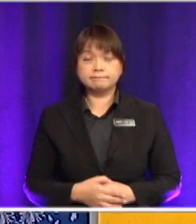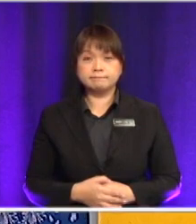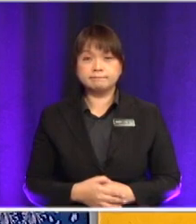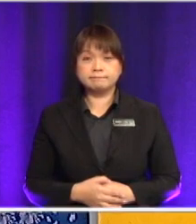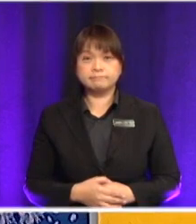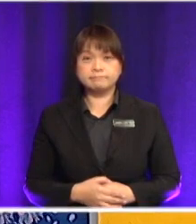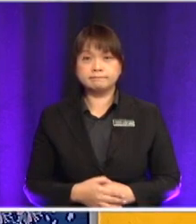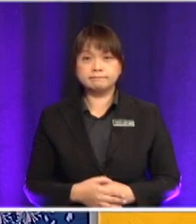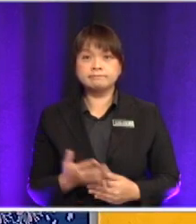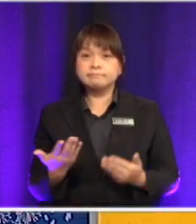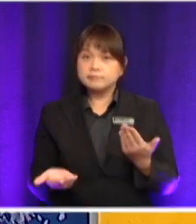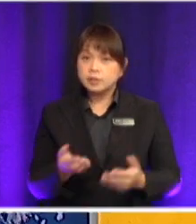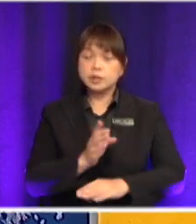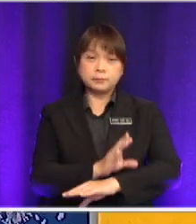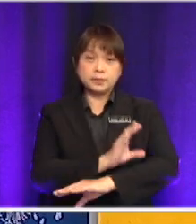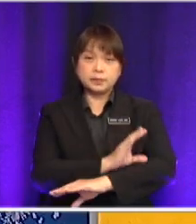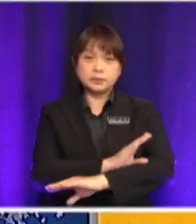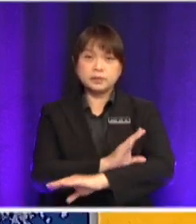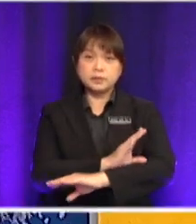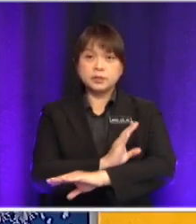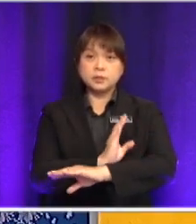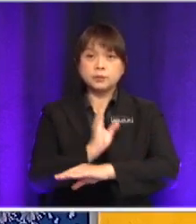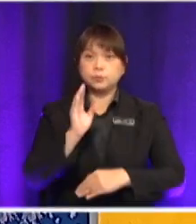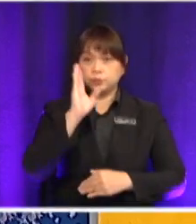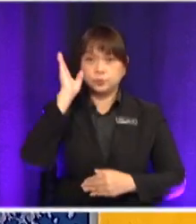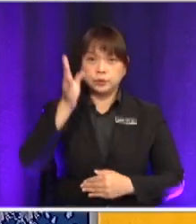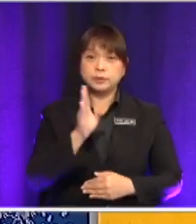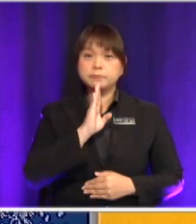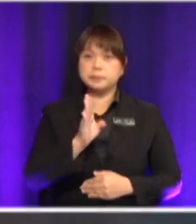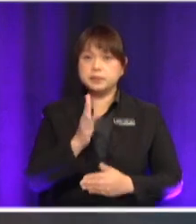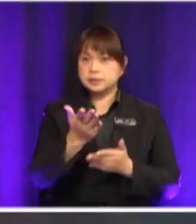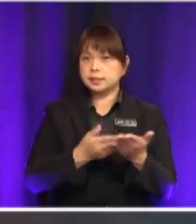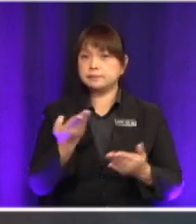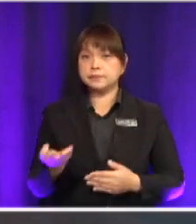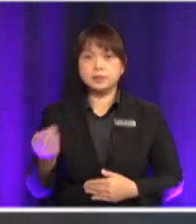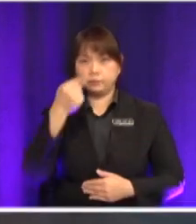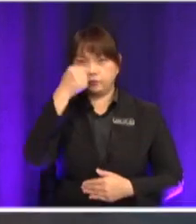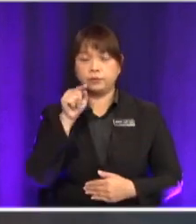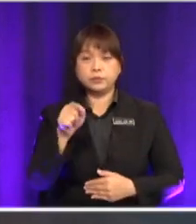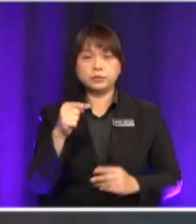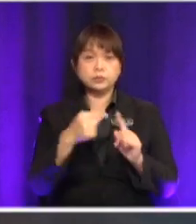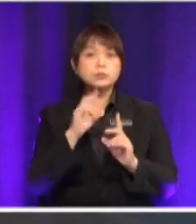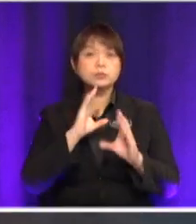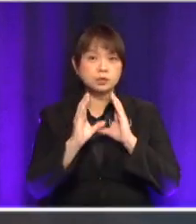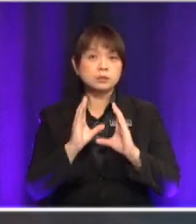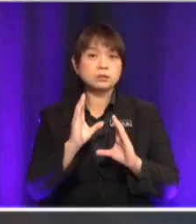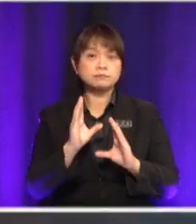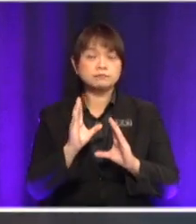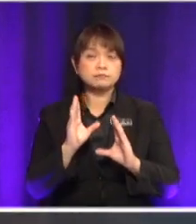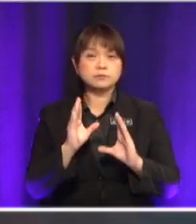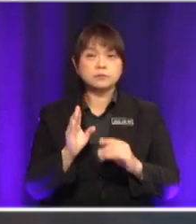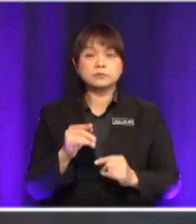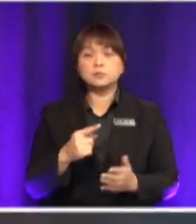would be something for you to talk about. It's your turn now to speak. So what do you think you can get?